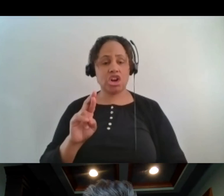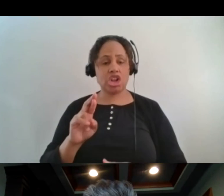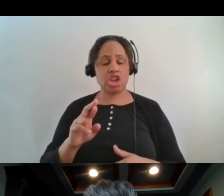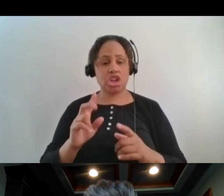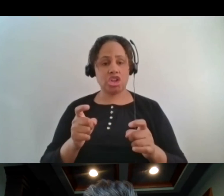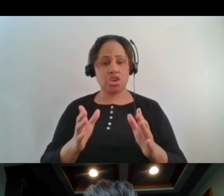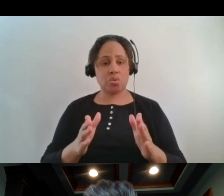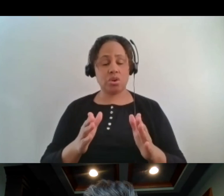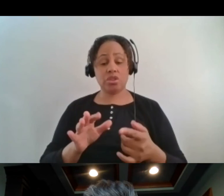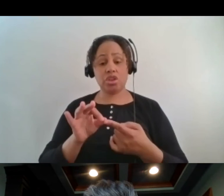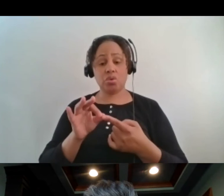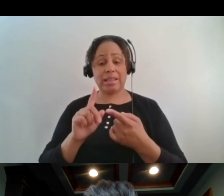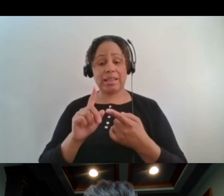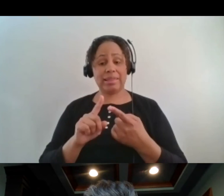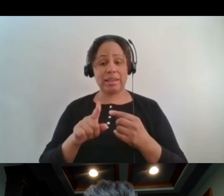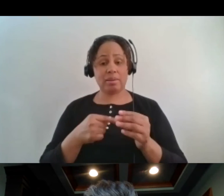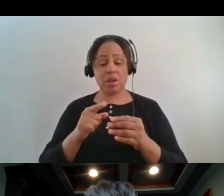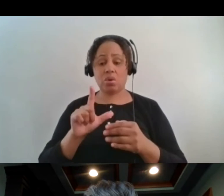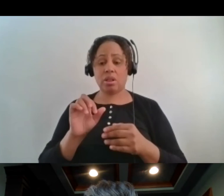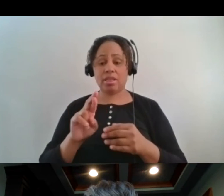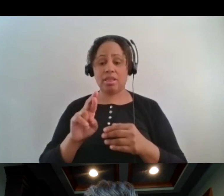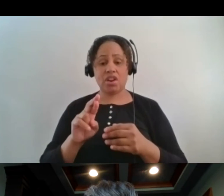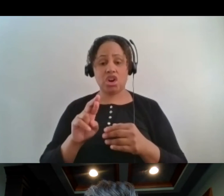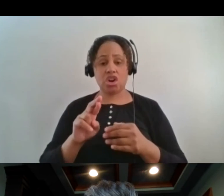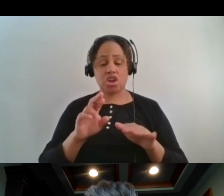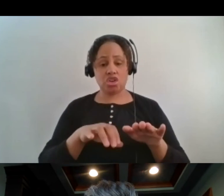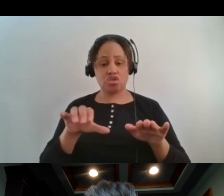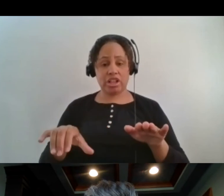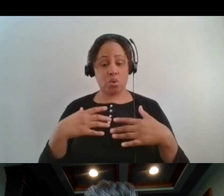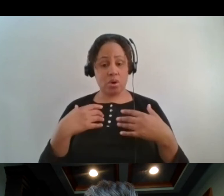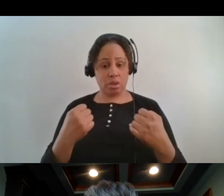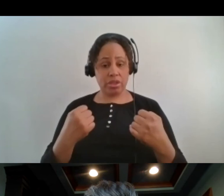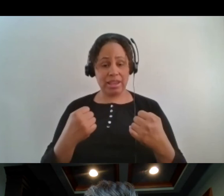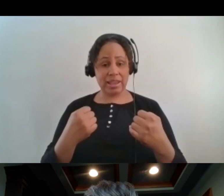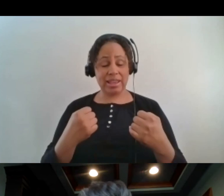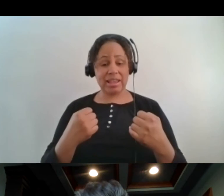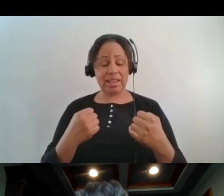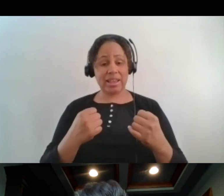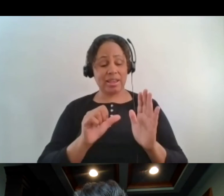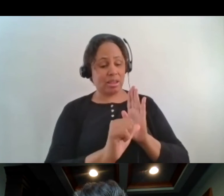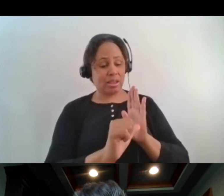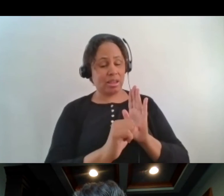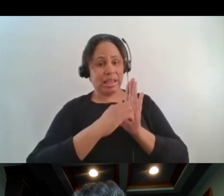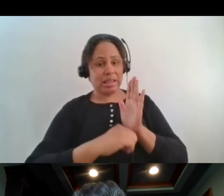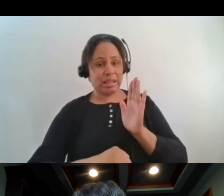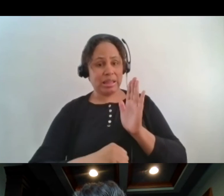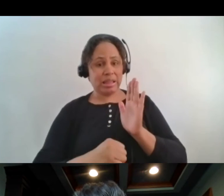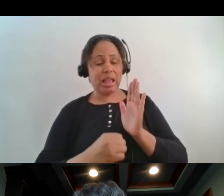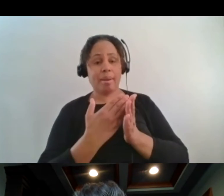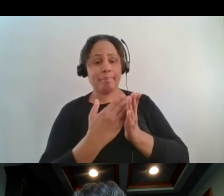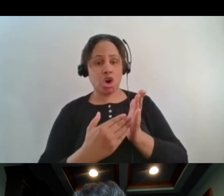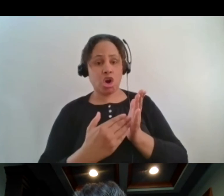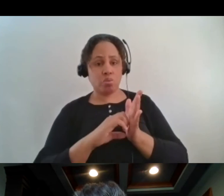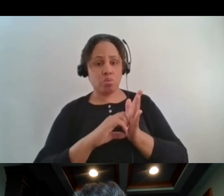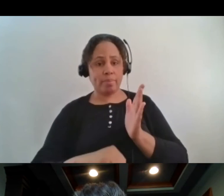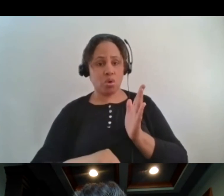or healthy livers is they regenerate or grow back. So when we do take part of a liver of a liver donor,